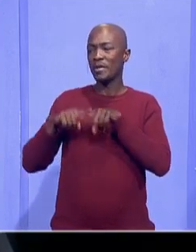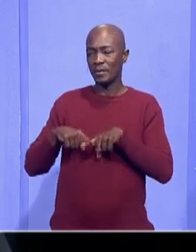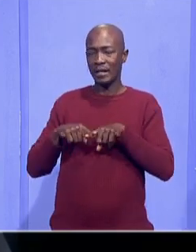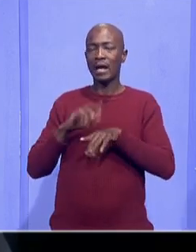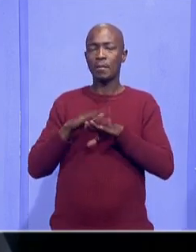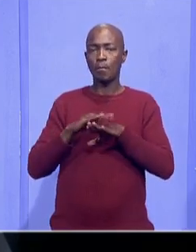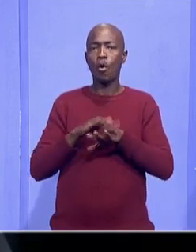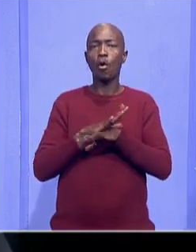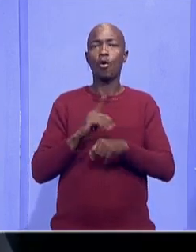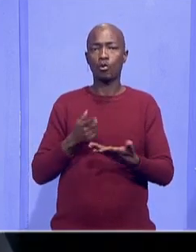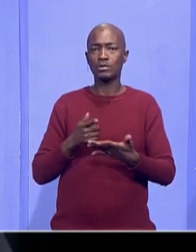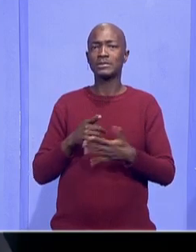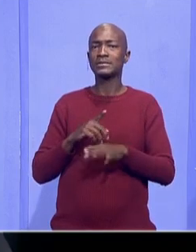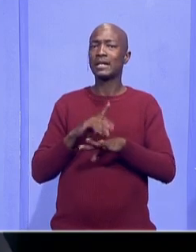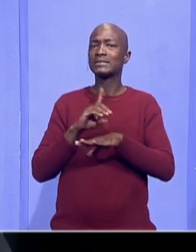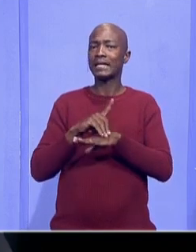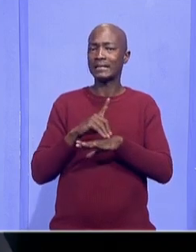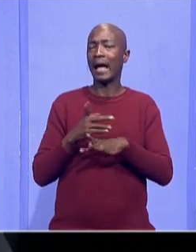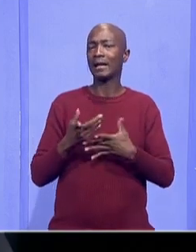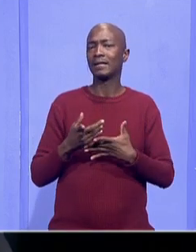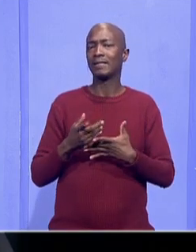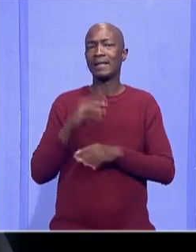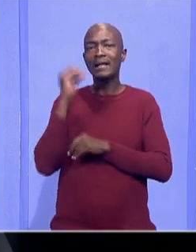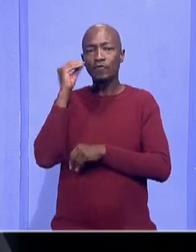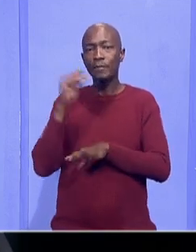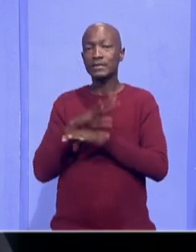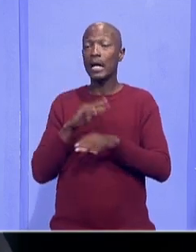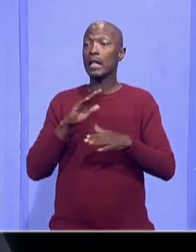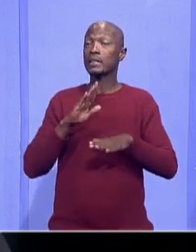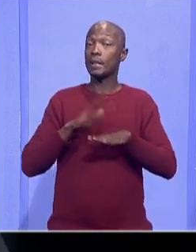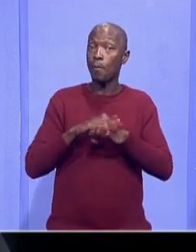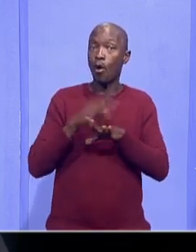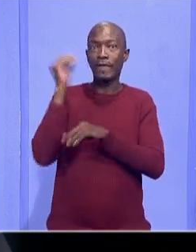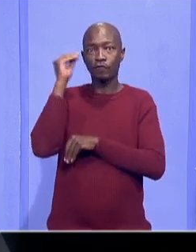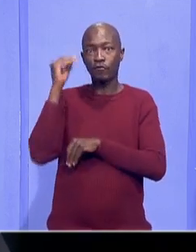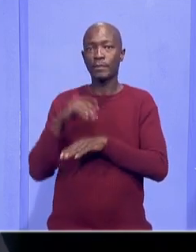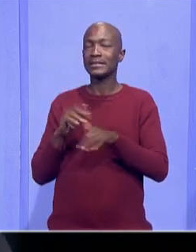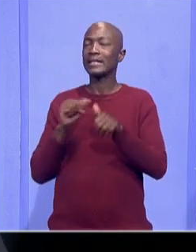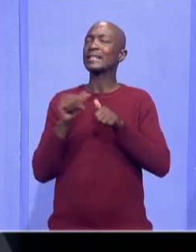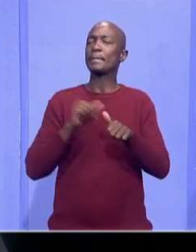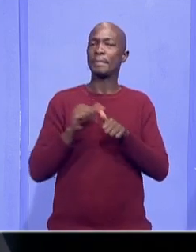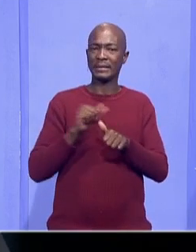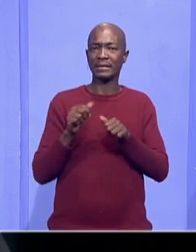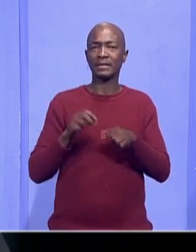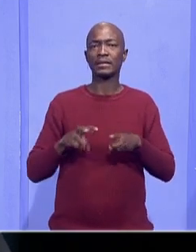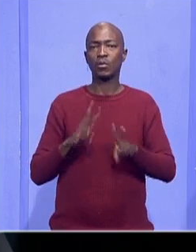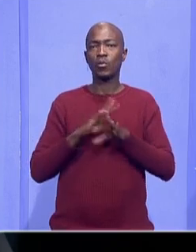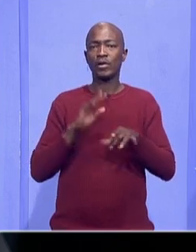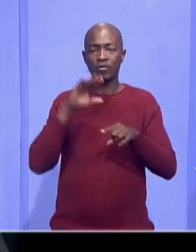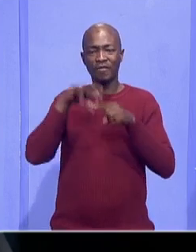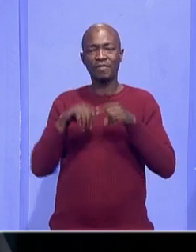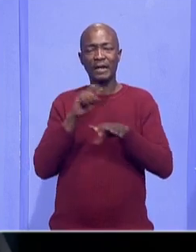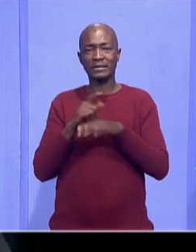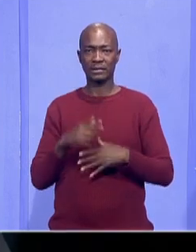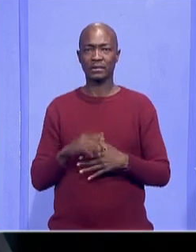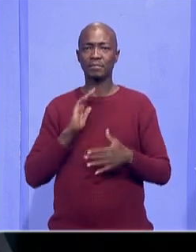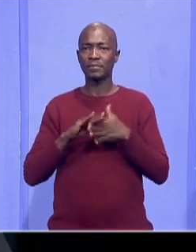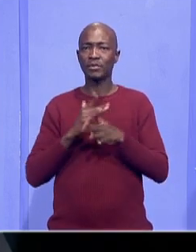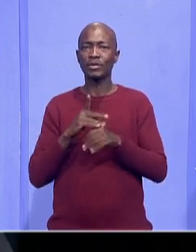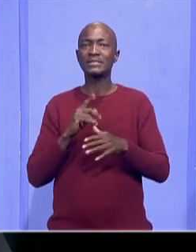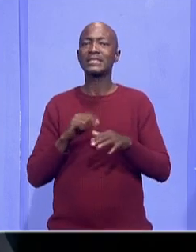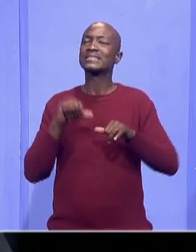and as the data comes in, we then fine tune it. And the more the data, the better the model. And because it's scientific, right? It's not